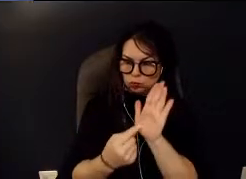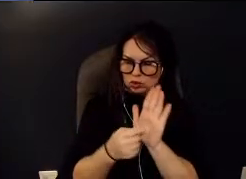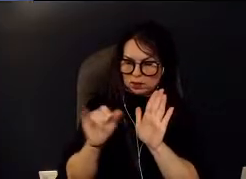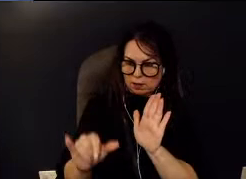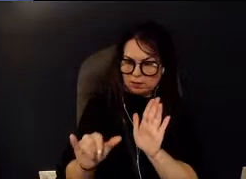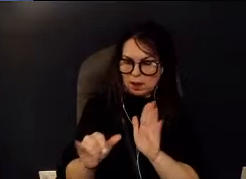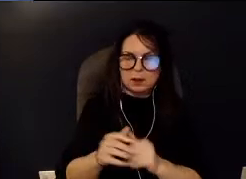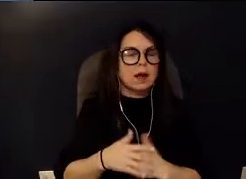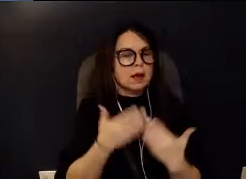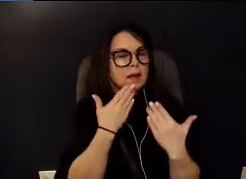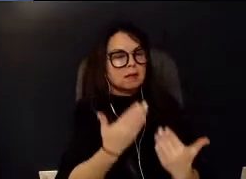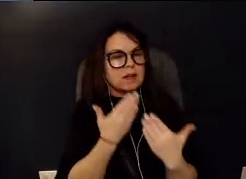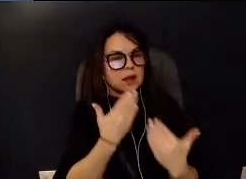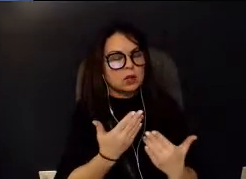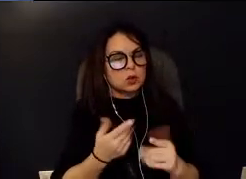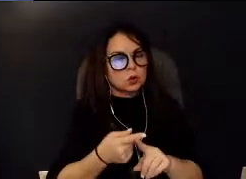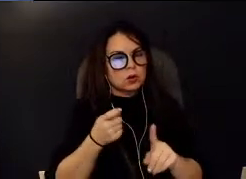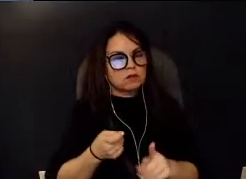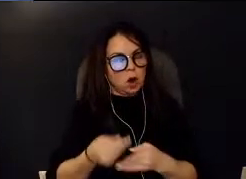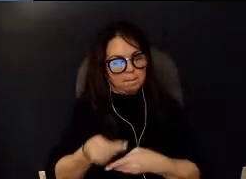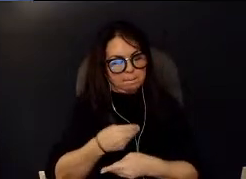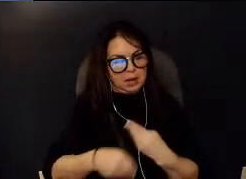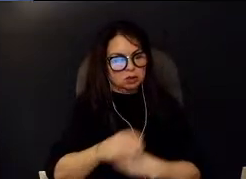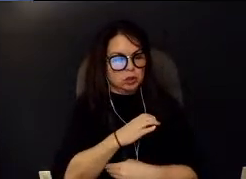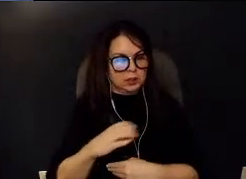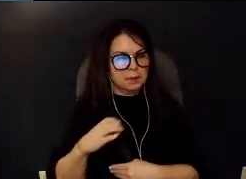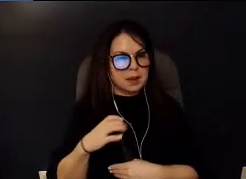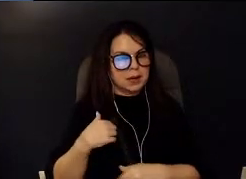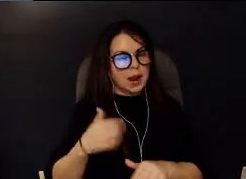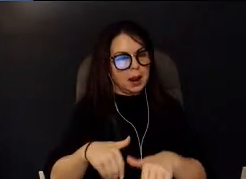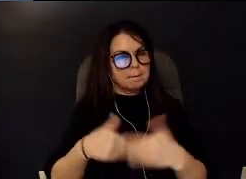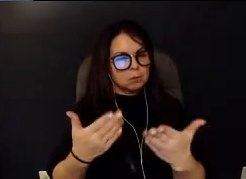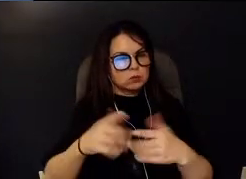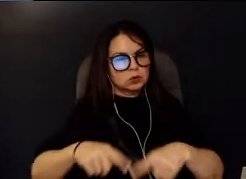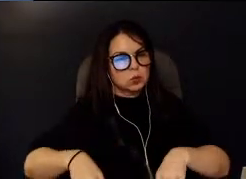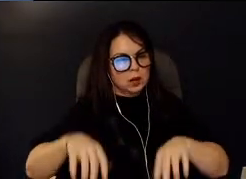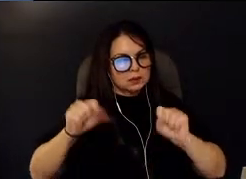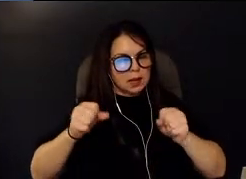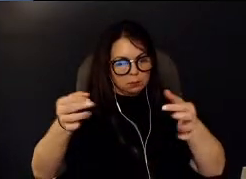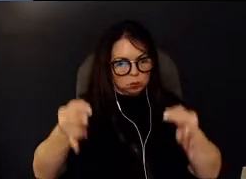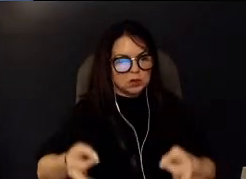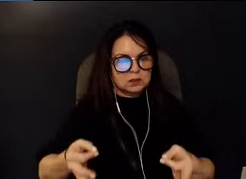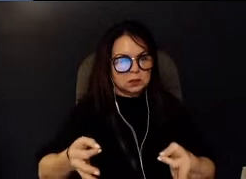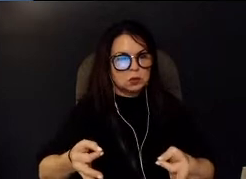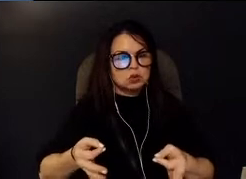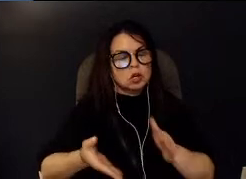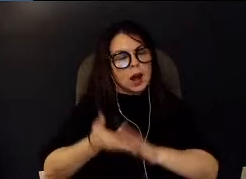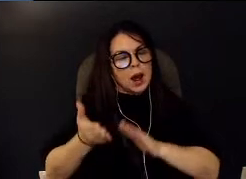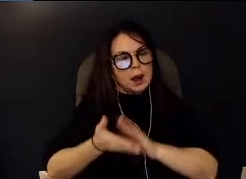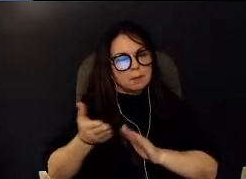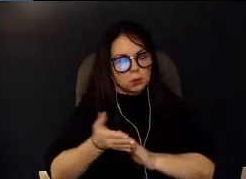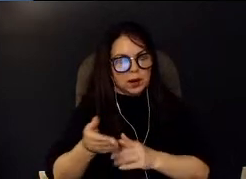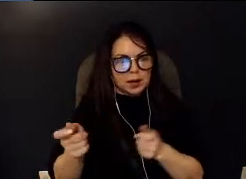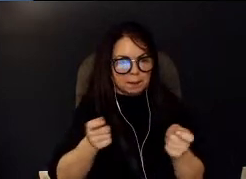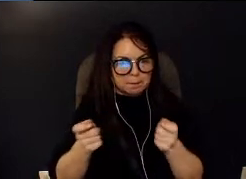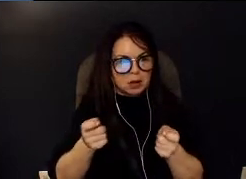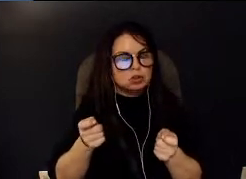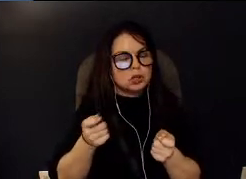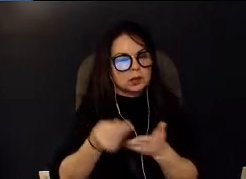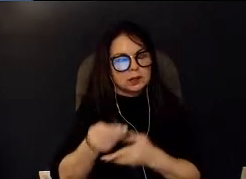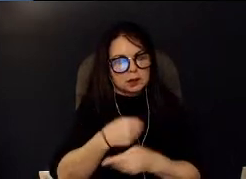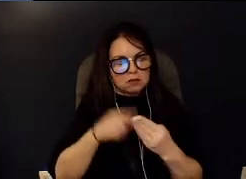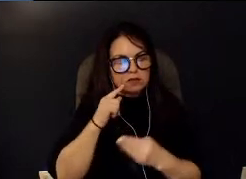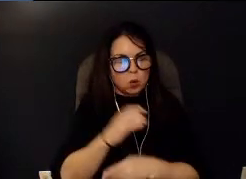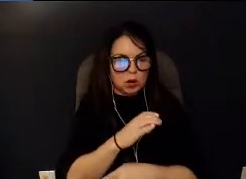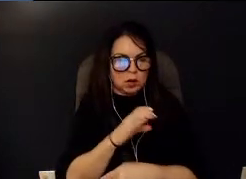behalf of the Budget Committee, I move adoption of a resolution establishing operating budgets for city departments under the City Council and fixing the